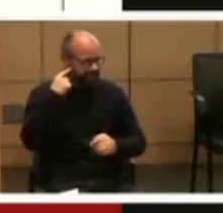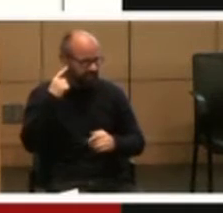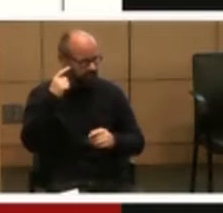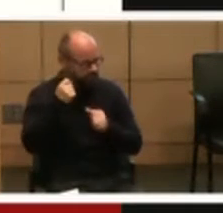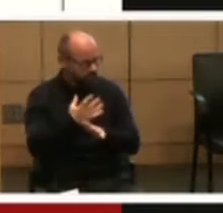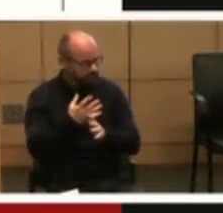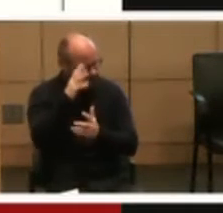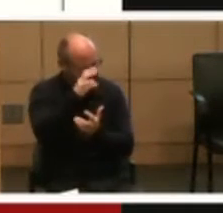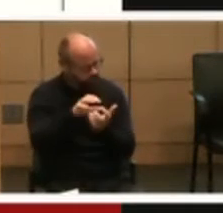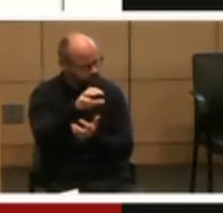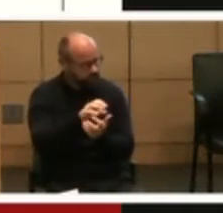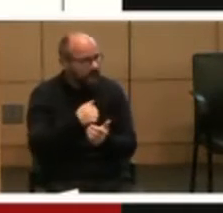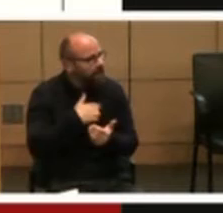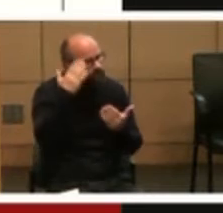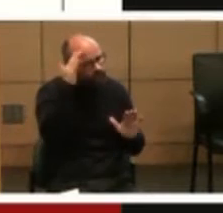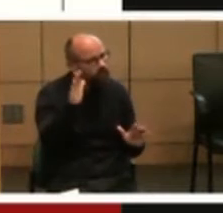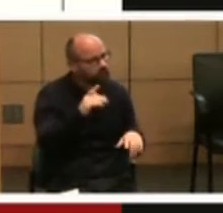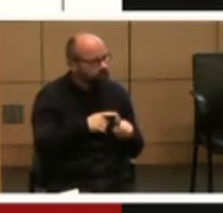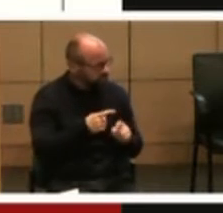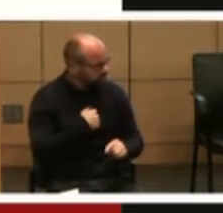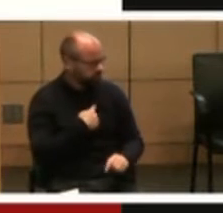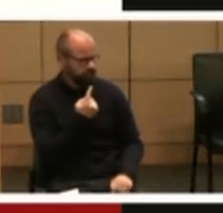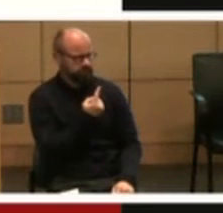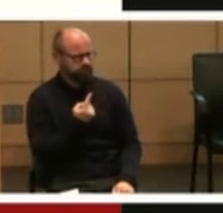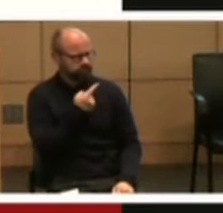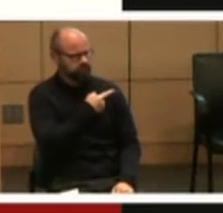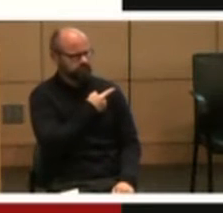about what's going on there.